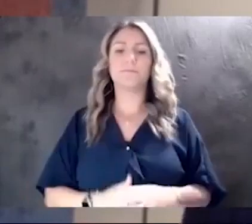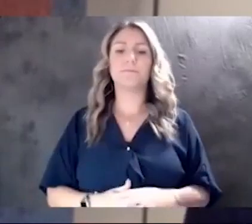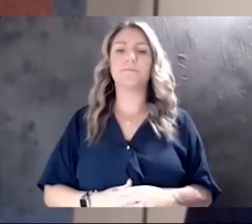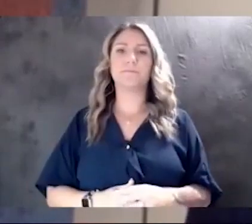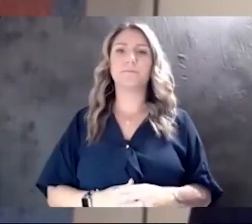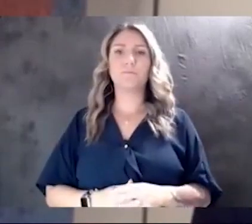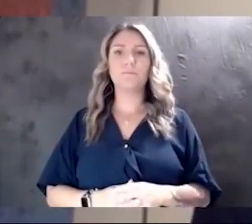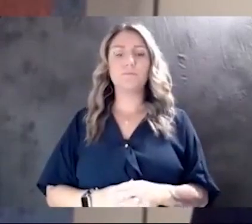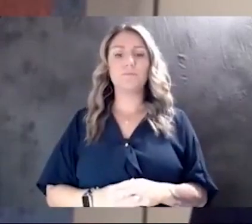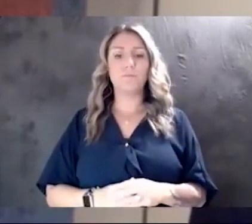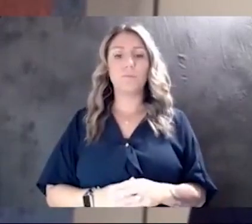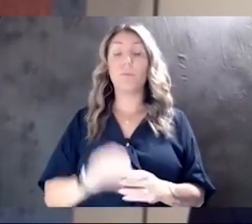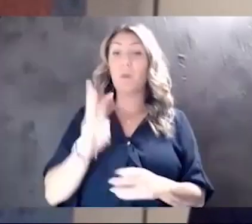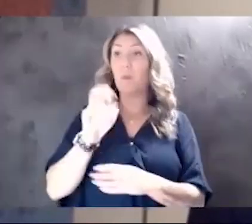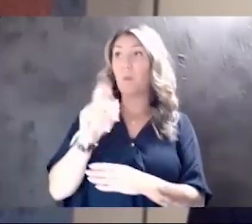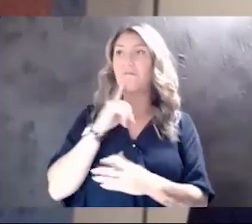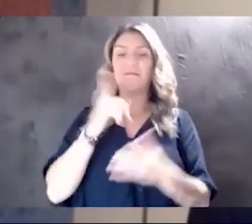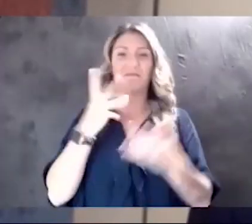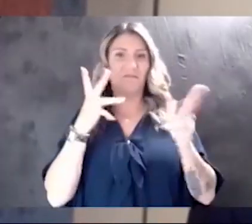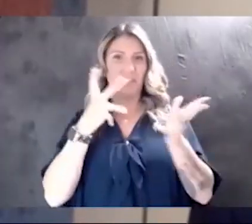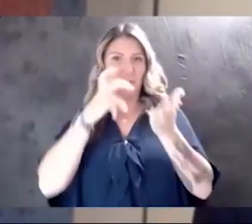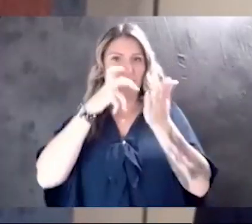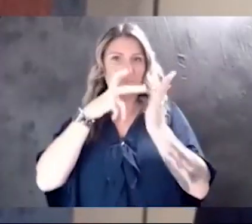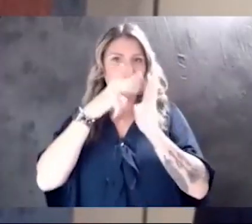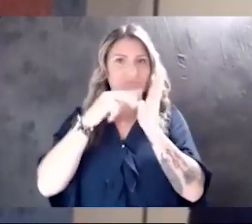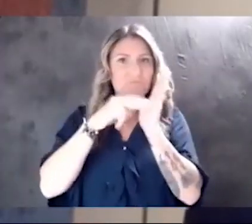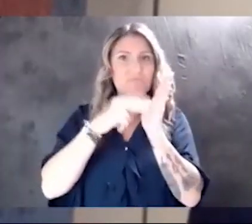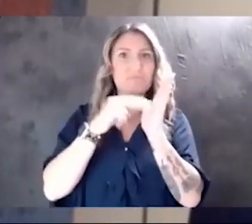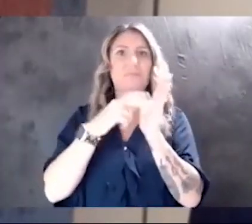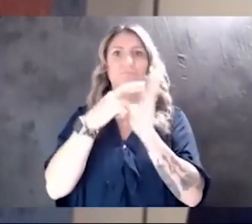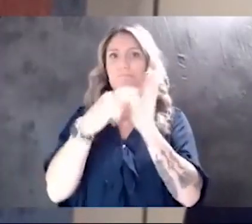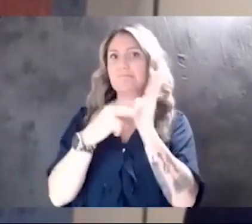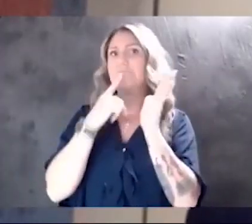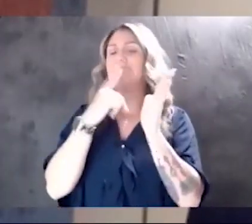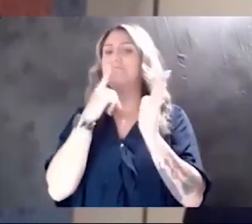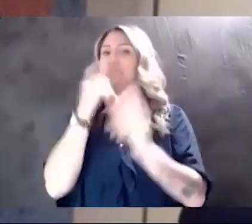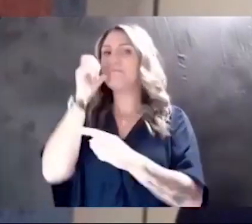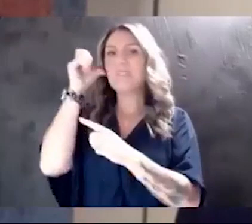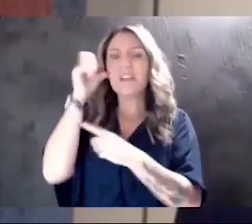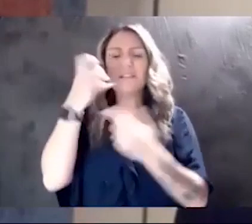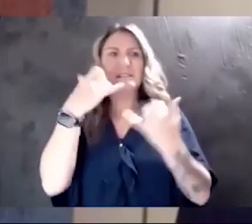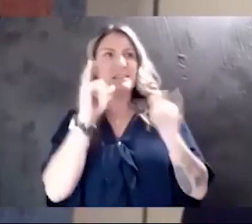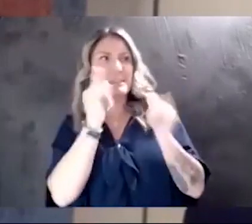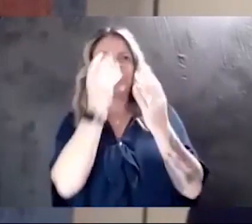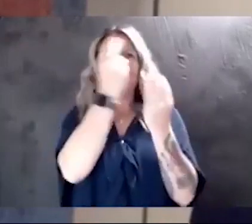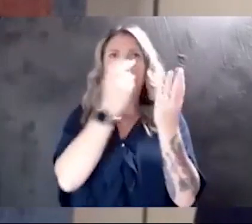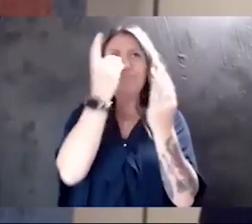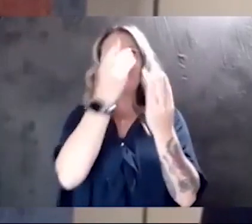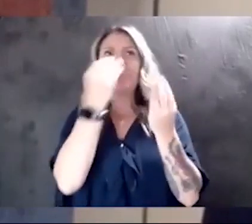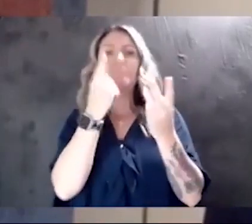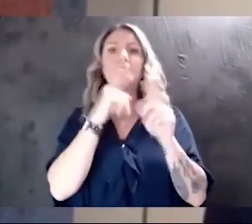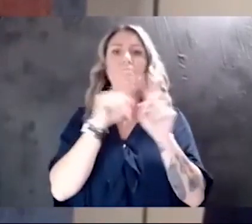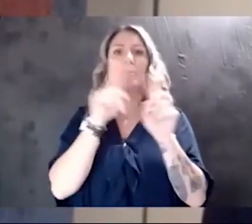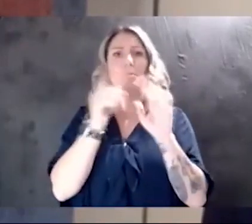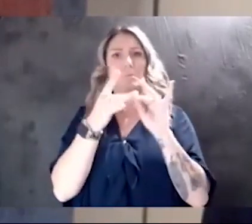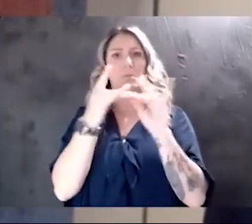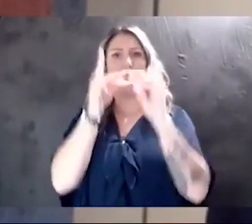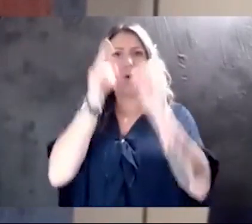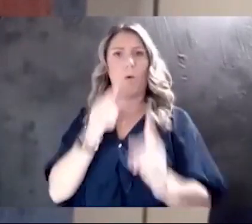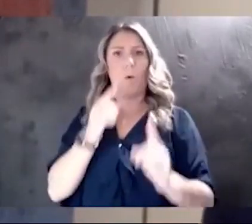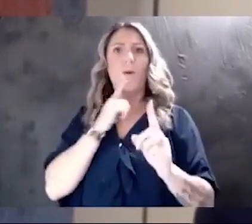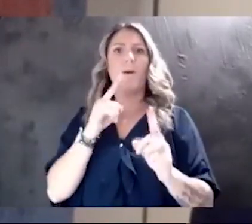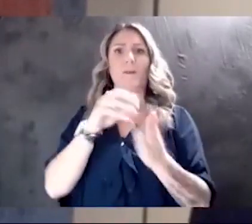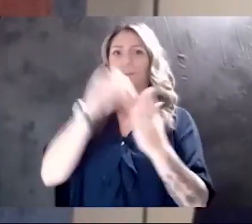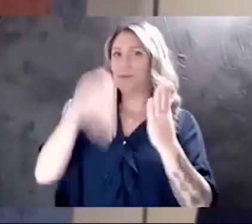Well, I just finished reading the guidelines yesterday, so obviously still digesting and processing, but they mentioned the goal of keeping students safe